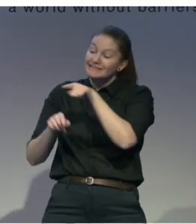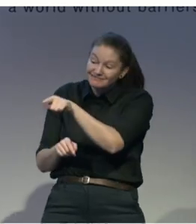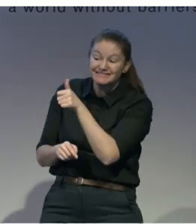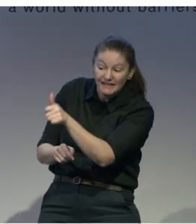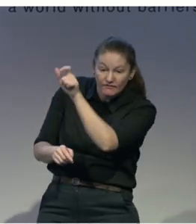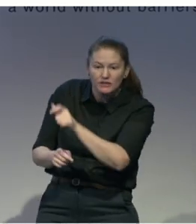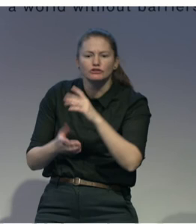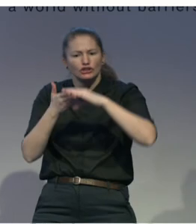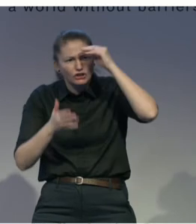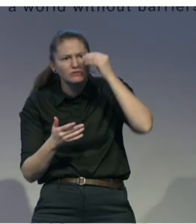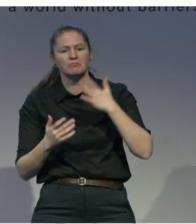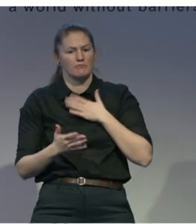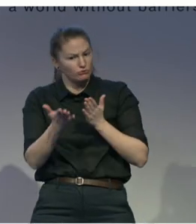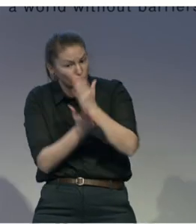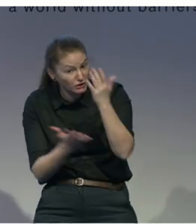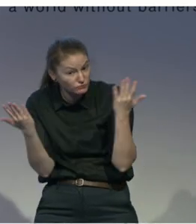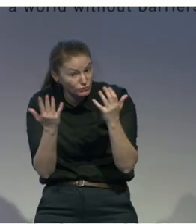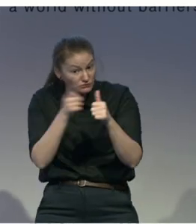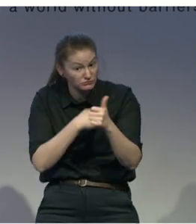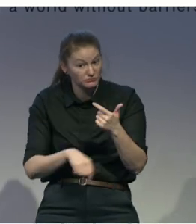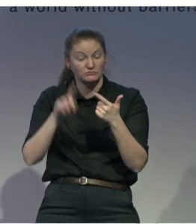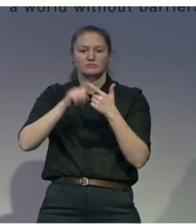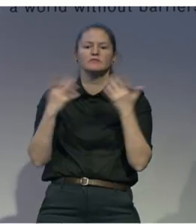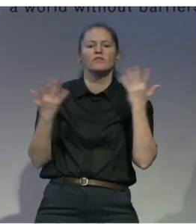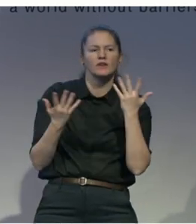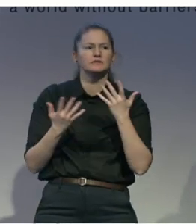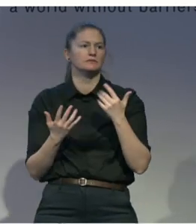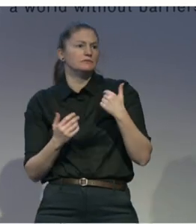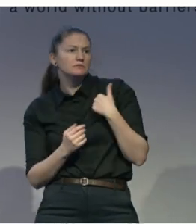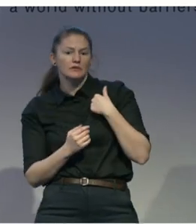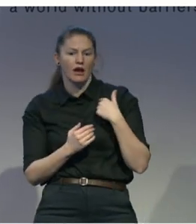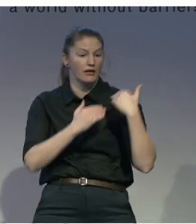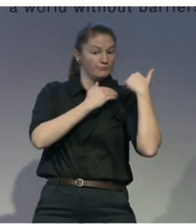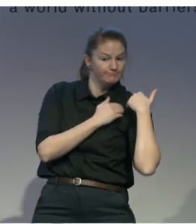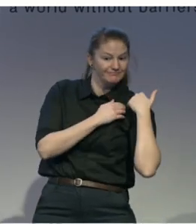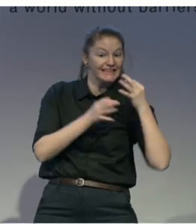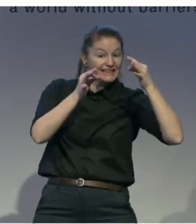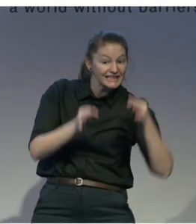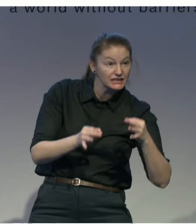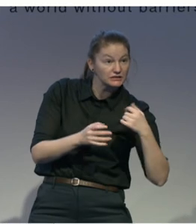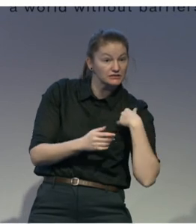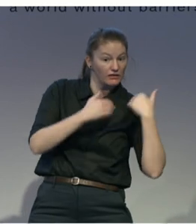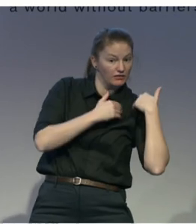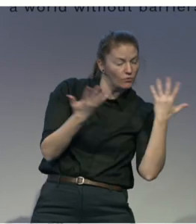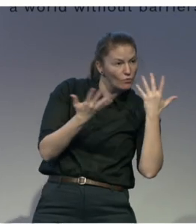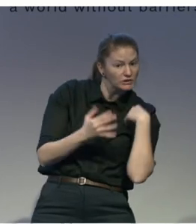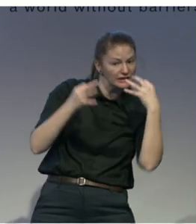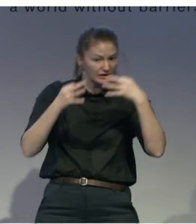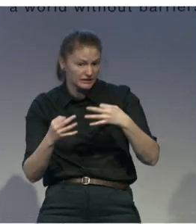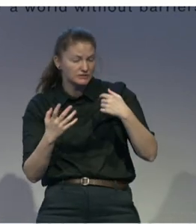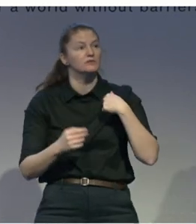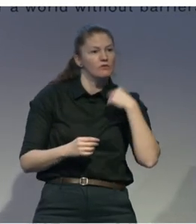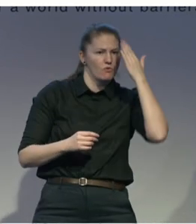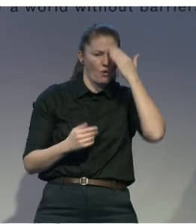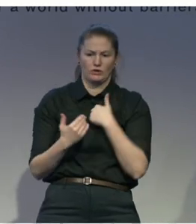They learned to make decisions and to take responsibility for the consequence of these decisions. They learned to speak for